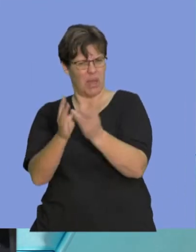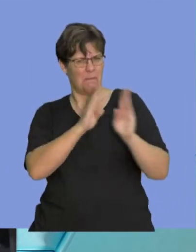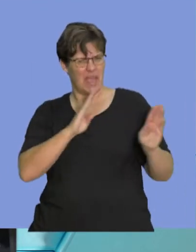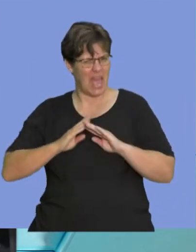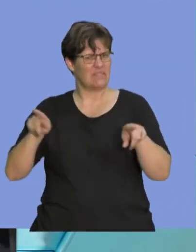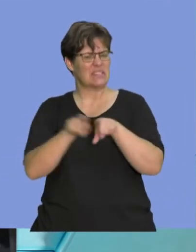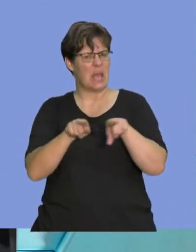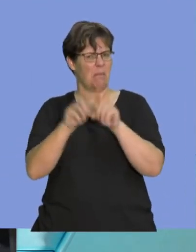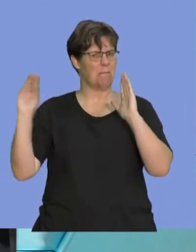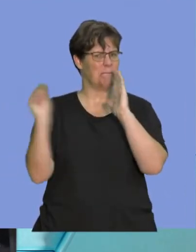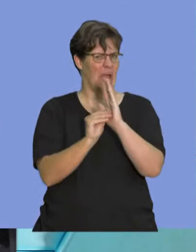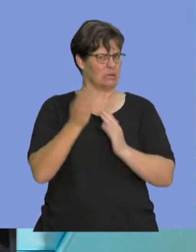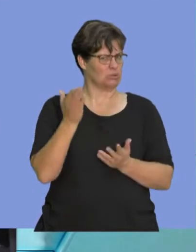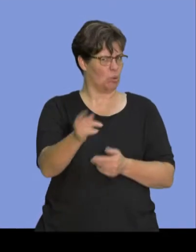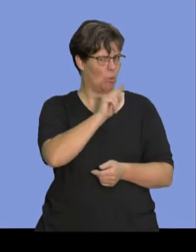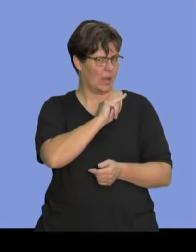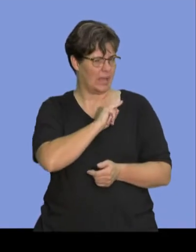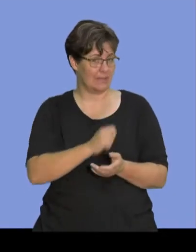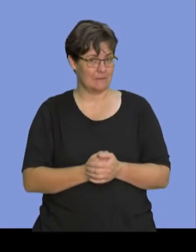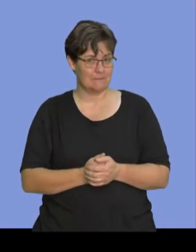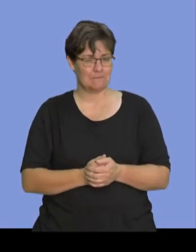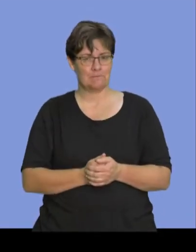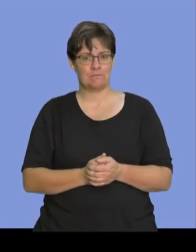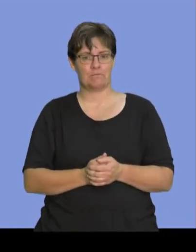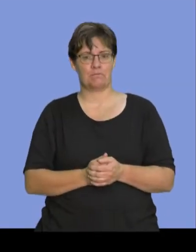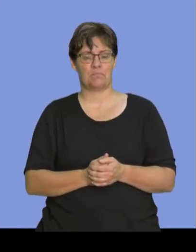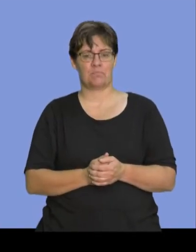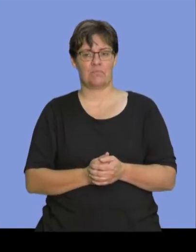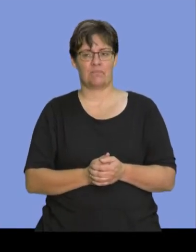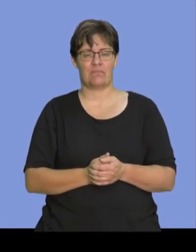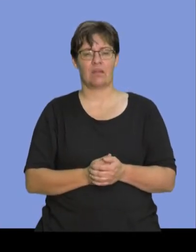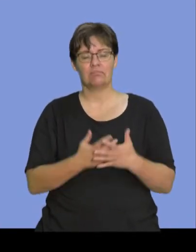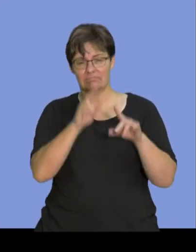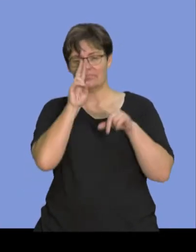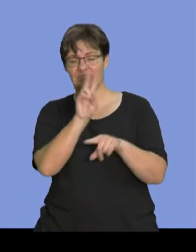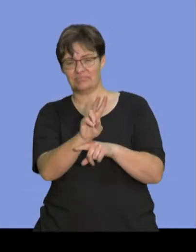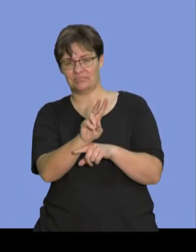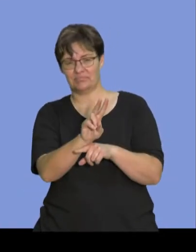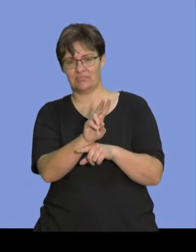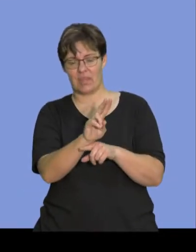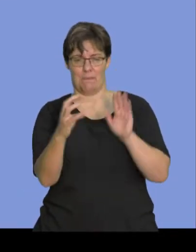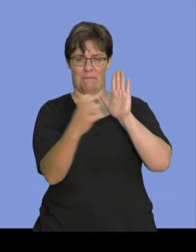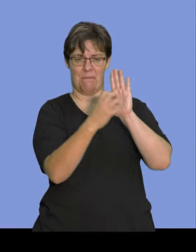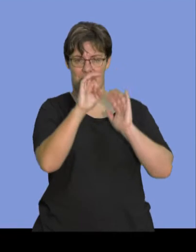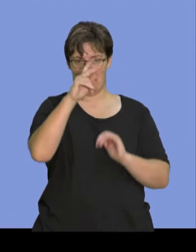like a huge magnet, right? So without much further ado, let's look at the